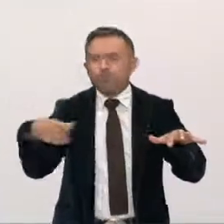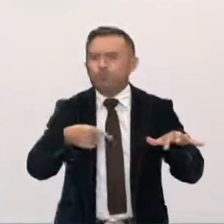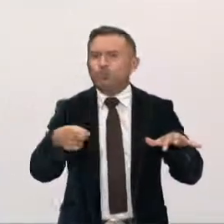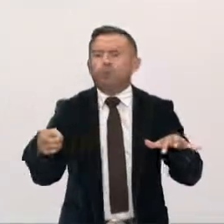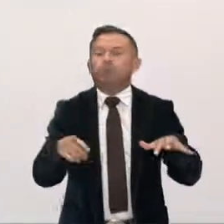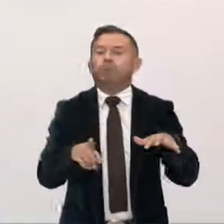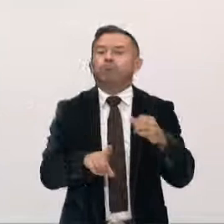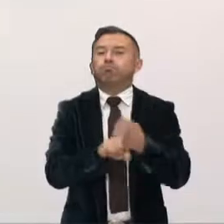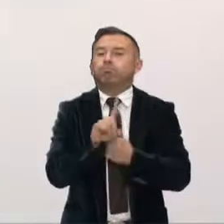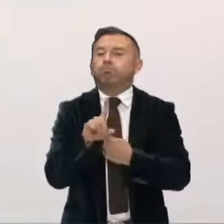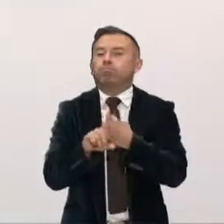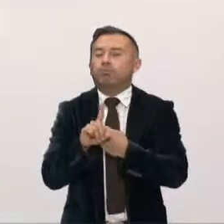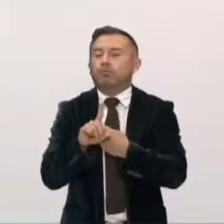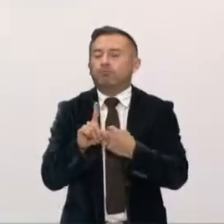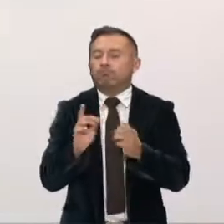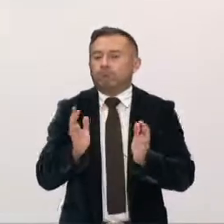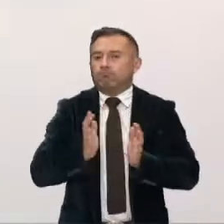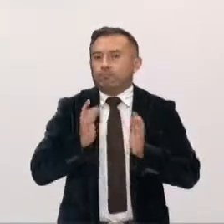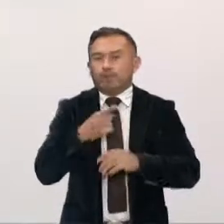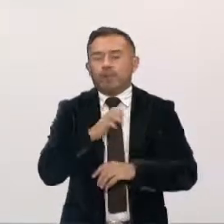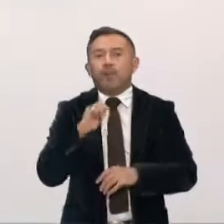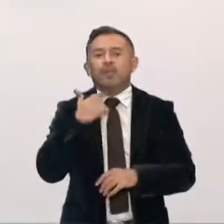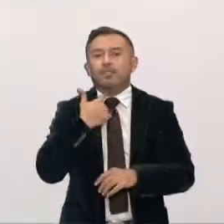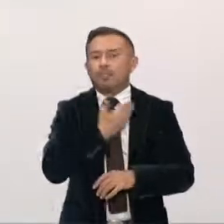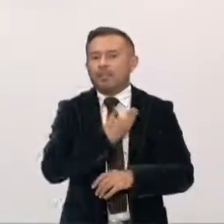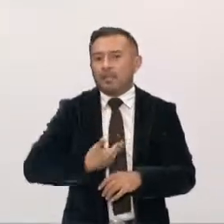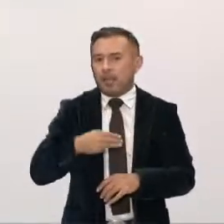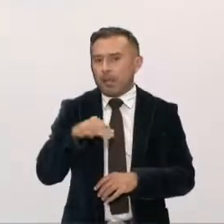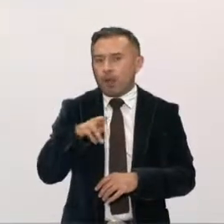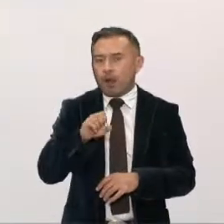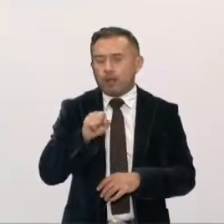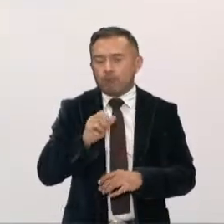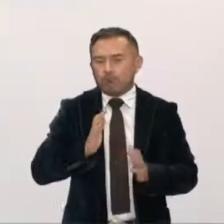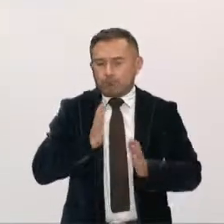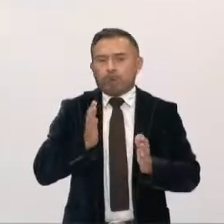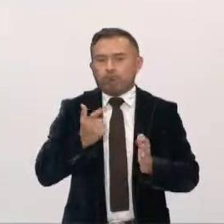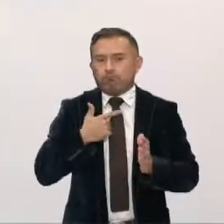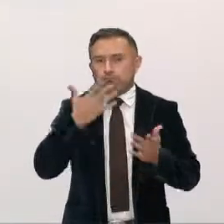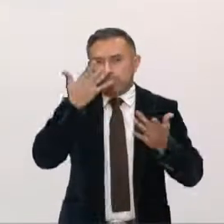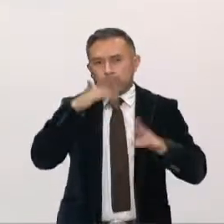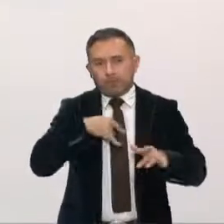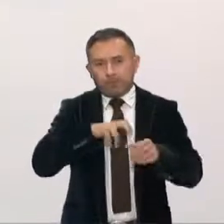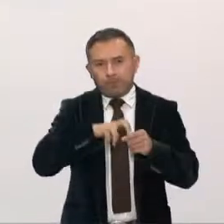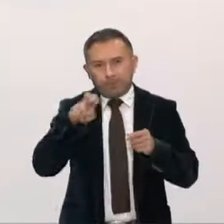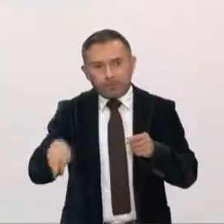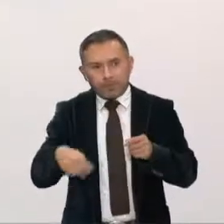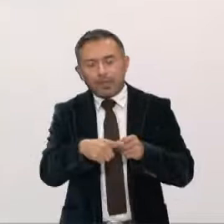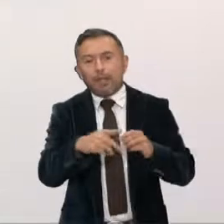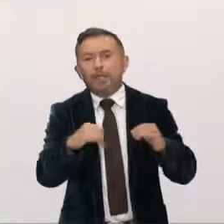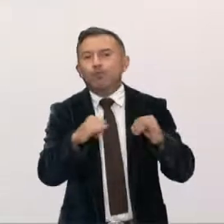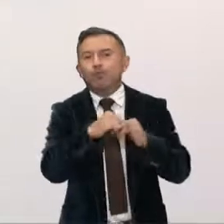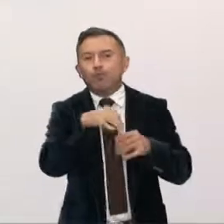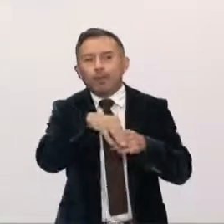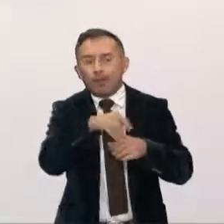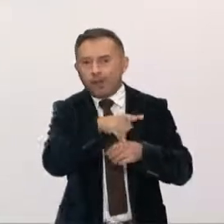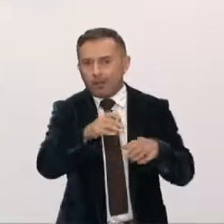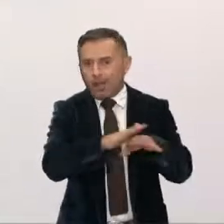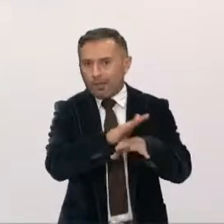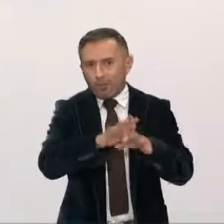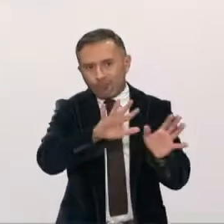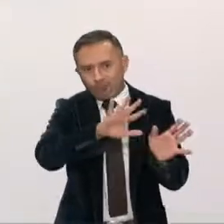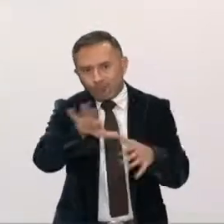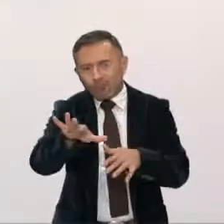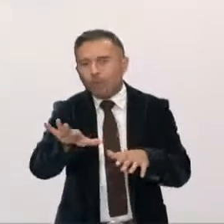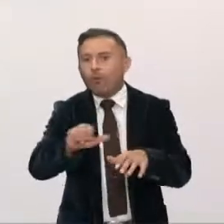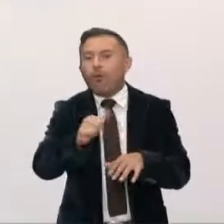this means, on one hand, to have a President Morales out of the term, the